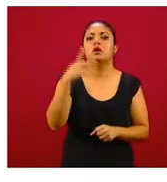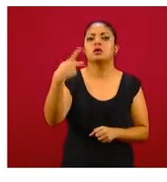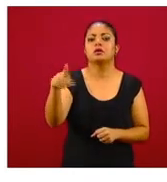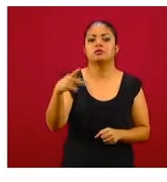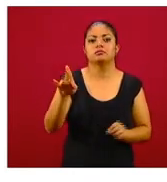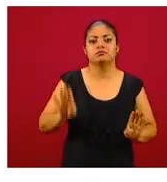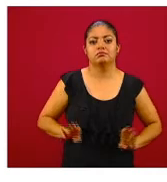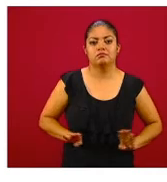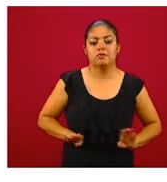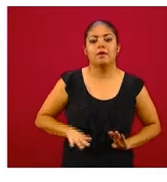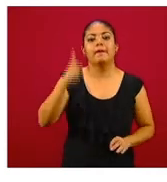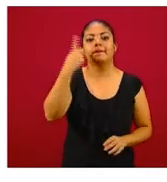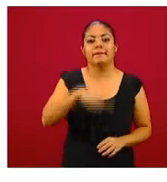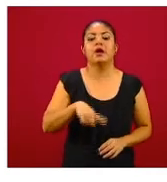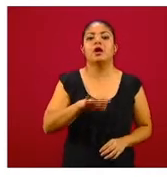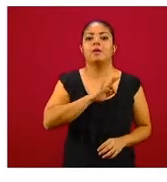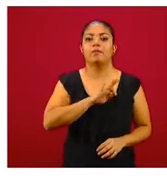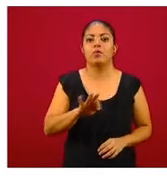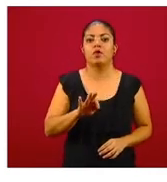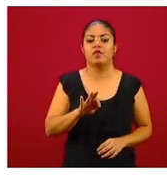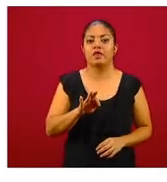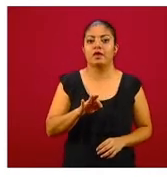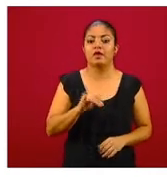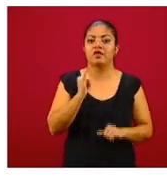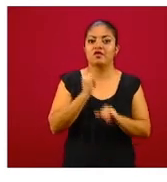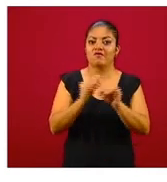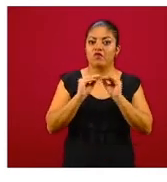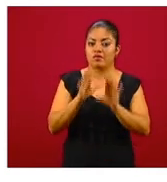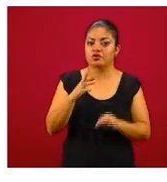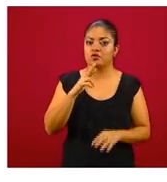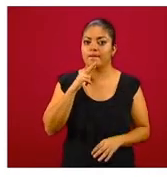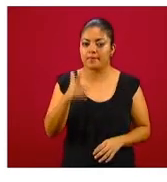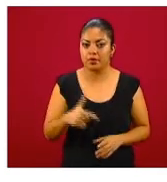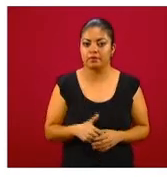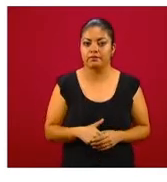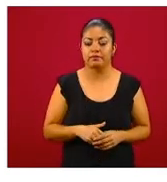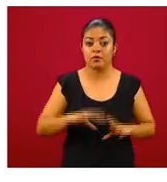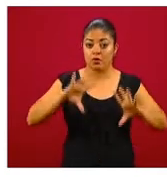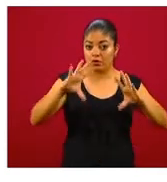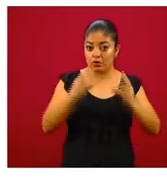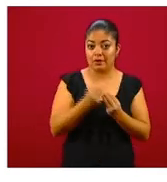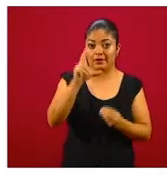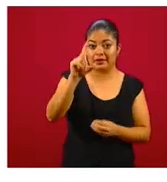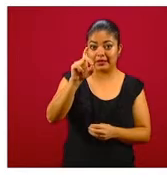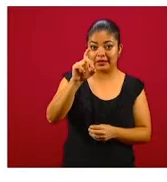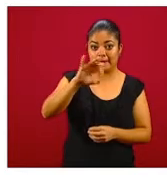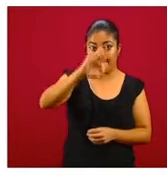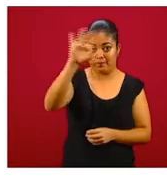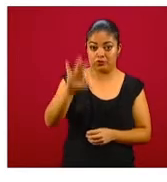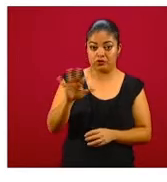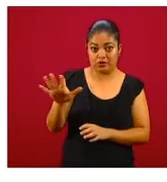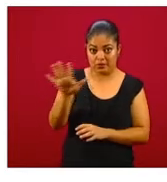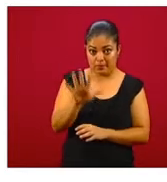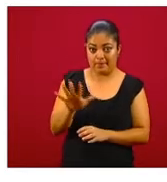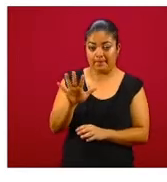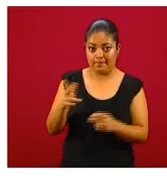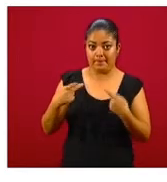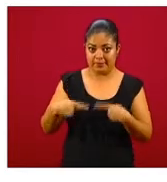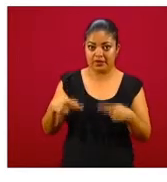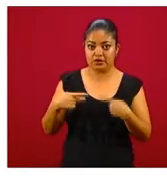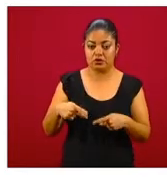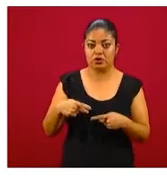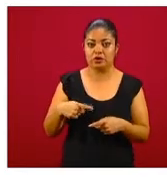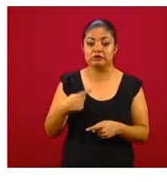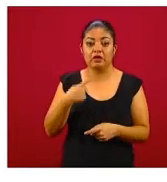told us comorbilidades what para their poder risk factors darles la mejor are so that they can información. get the En best total, information. el 30% de estas And a personas percentage of these dicen